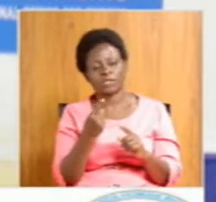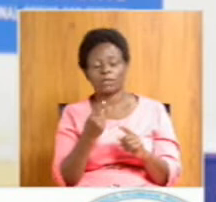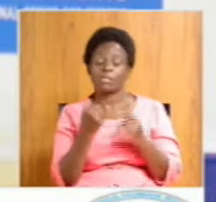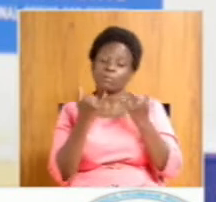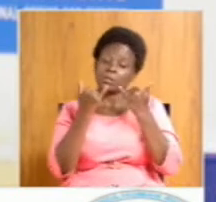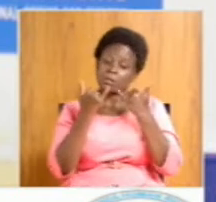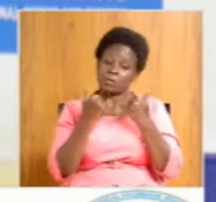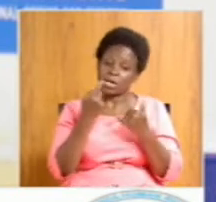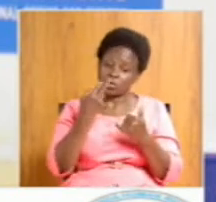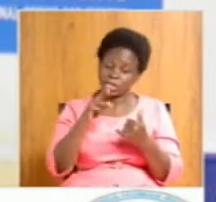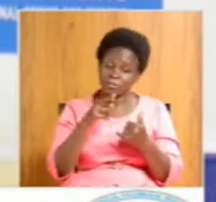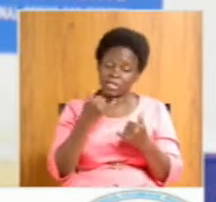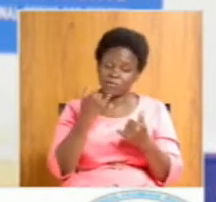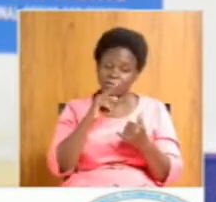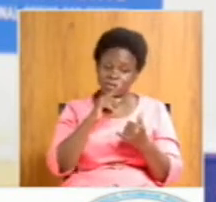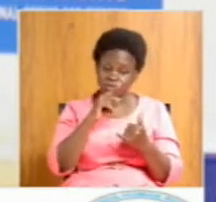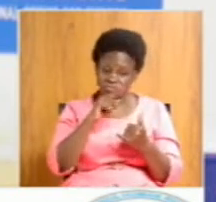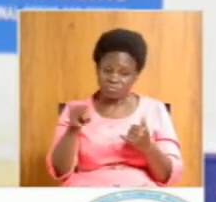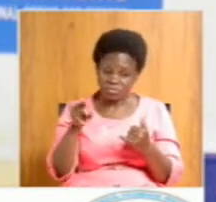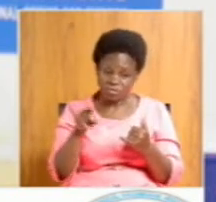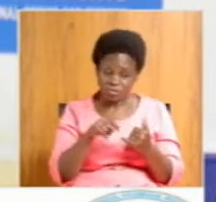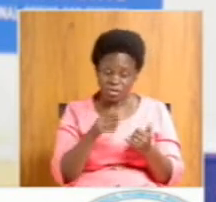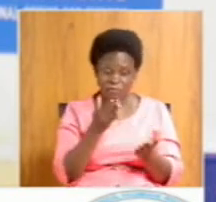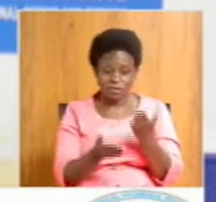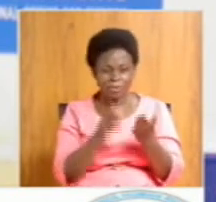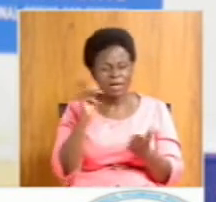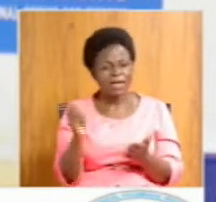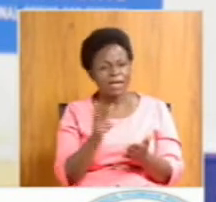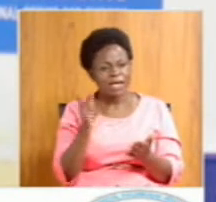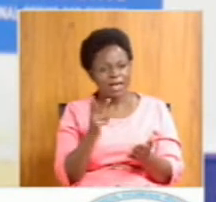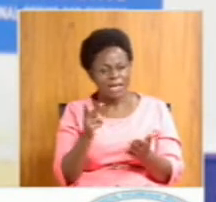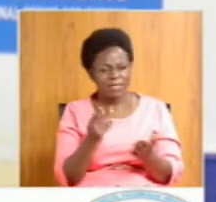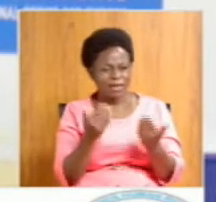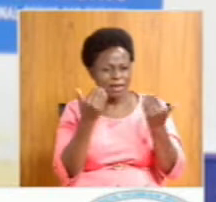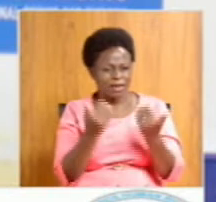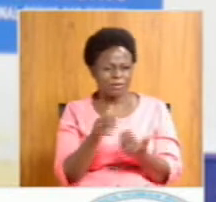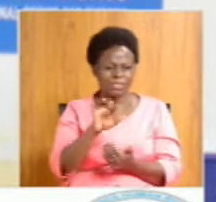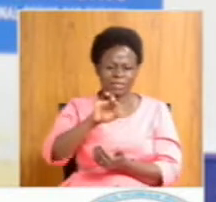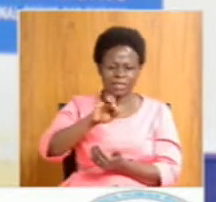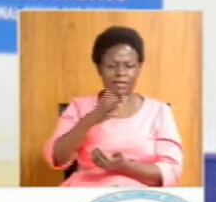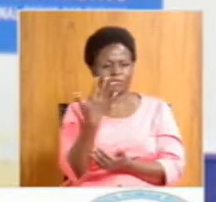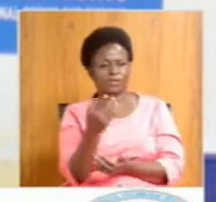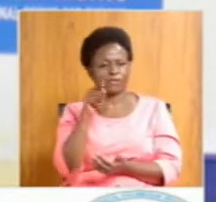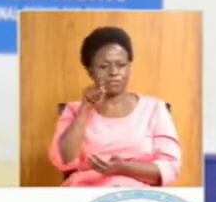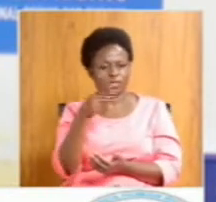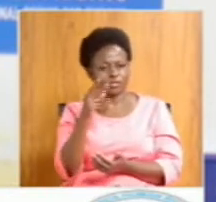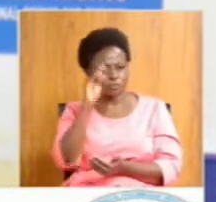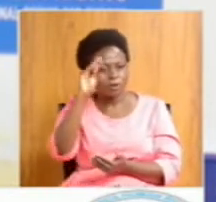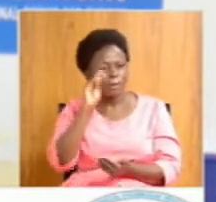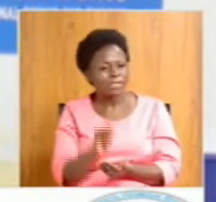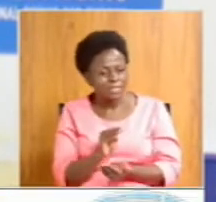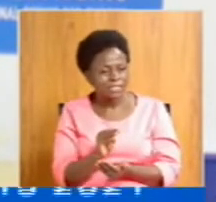was correct. Now, this is in comparison to its neighbor in Kenya, which currently stands at 85.2%.